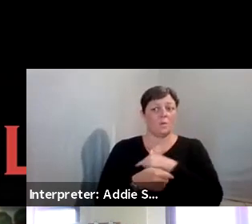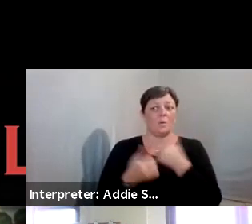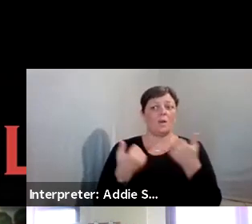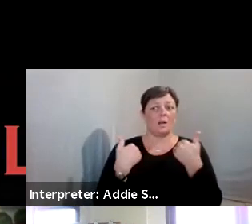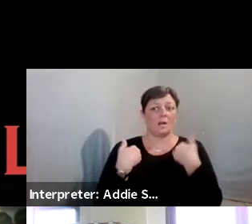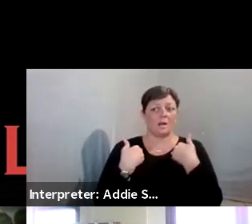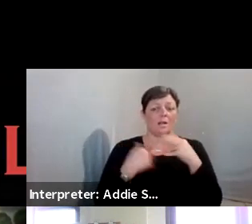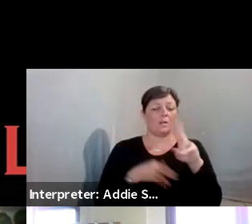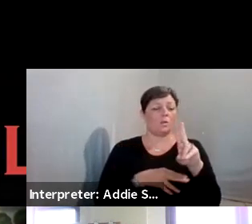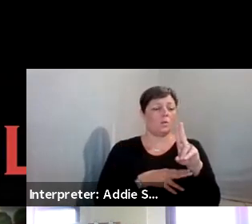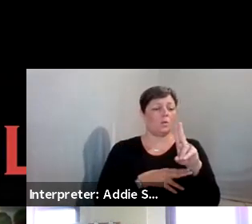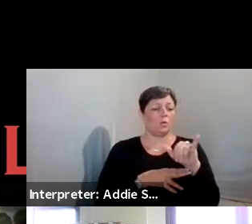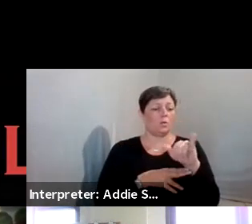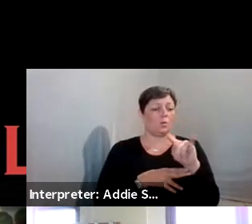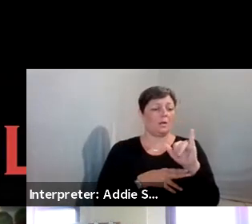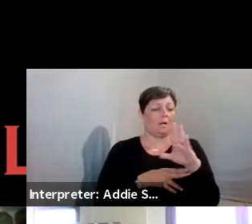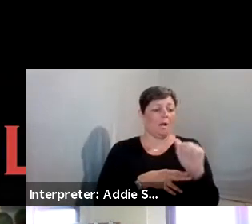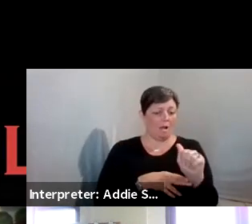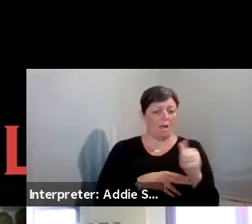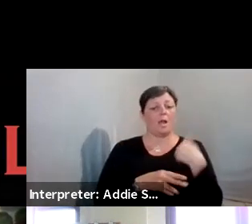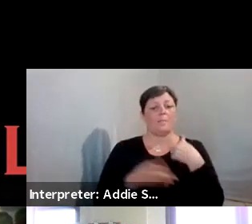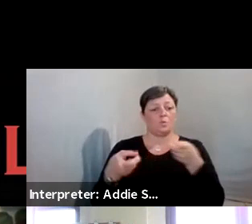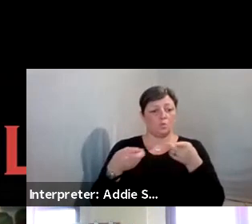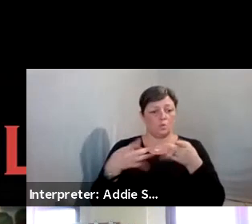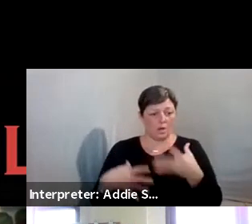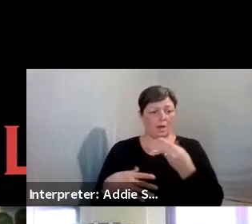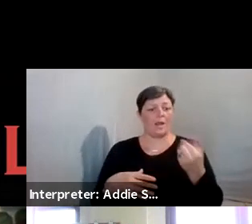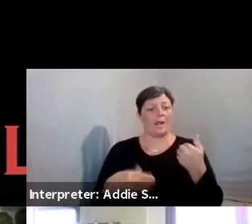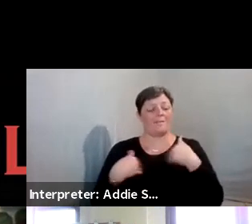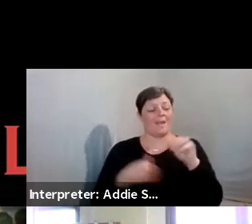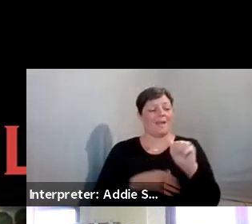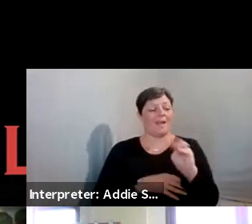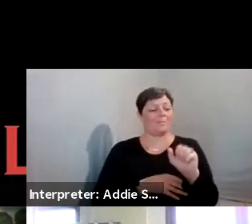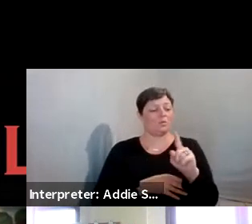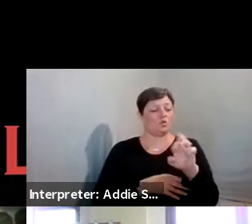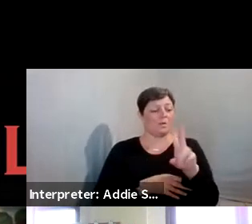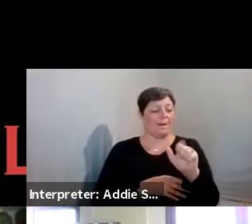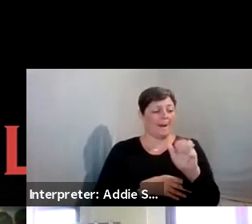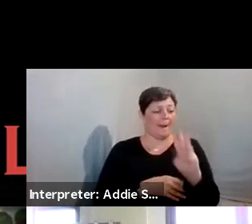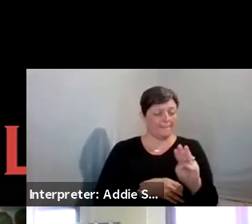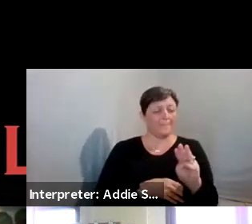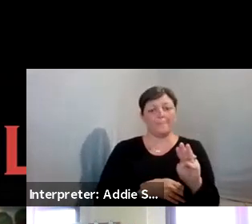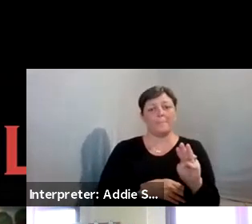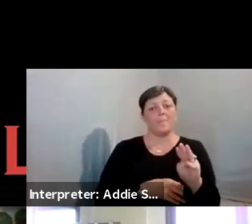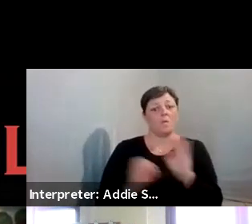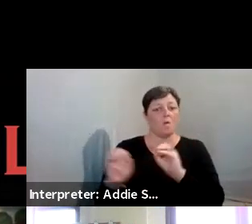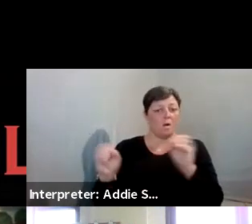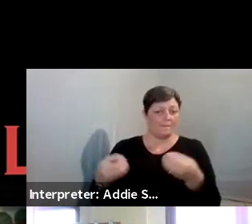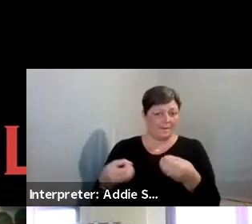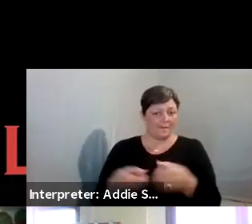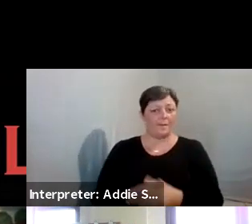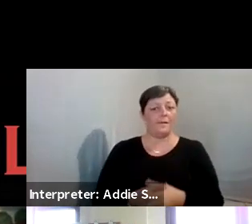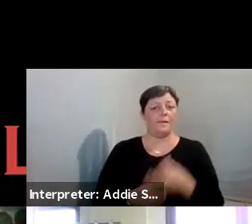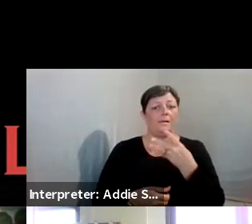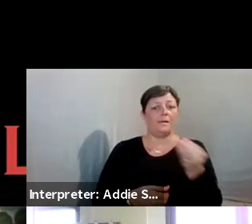in Utica. I'm here as a director in Herkimer, and we also have an Amsterdam satellite office. And